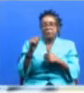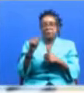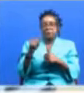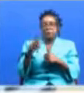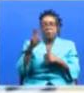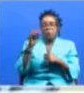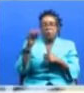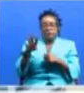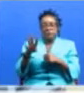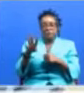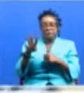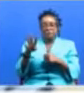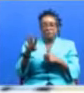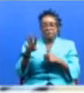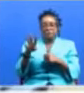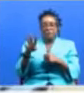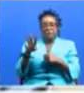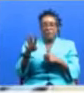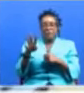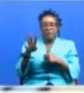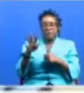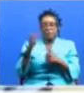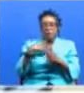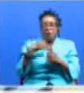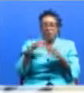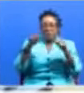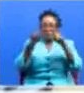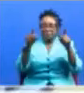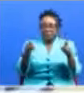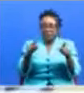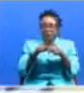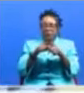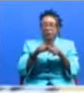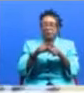2004, kabao kakawekwa hapo for sale.